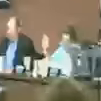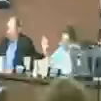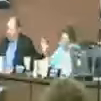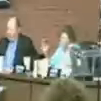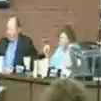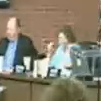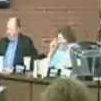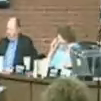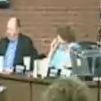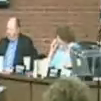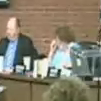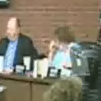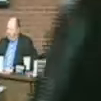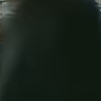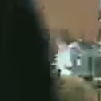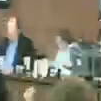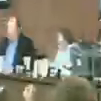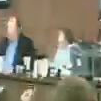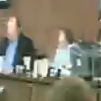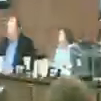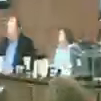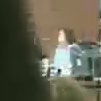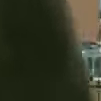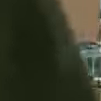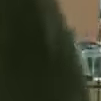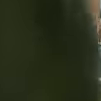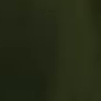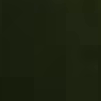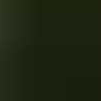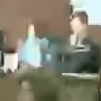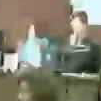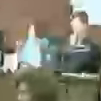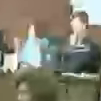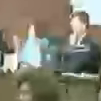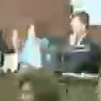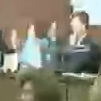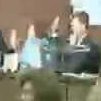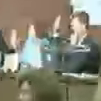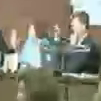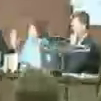passes unanimously, thank you. Board reports and requests.